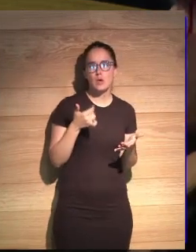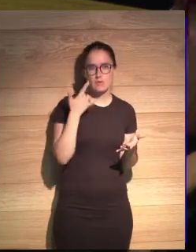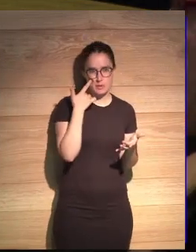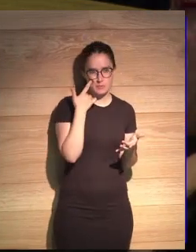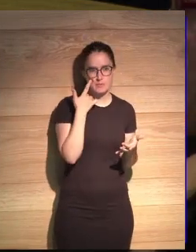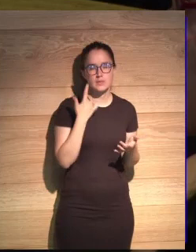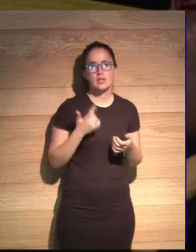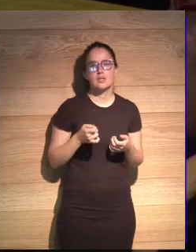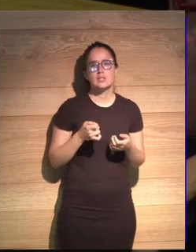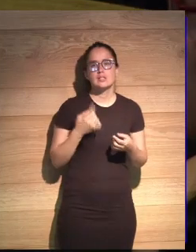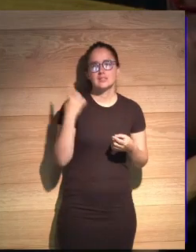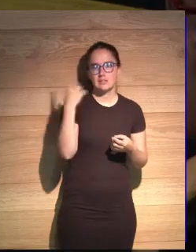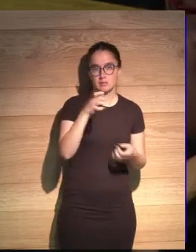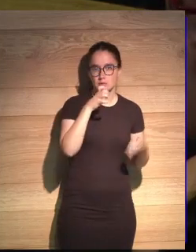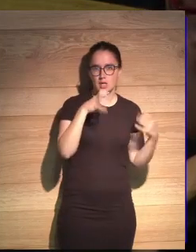My question